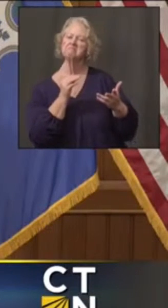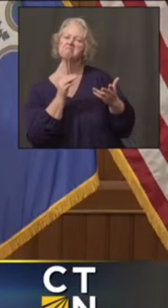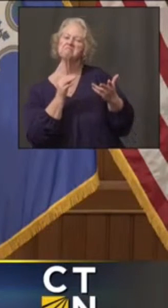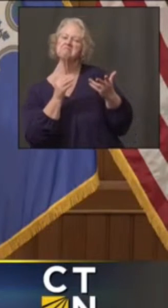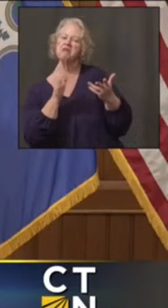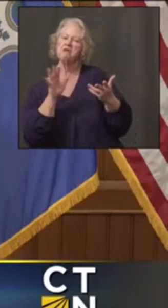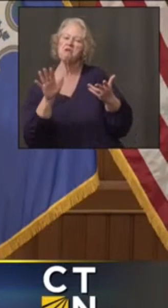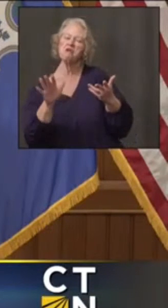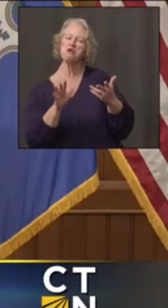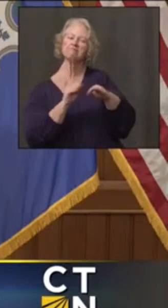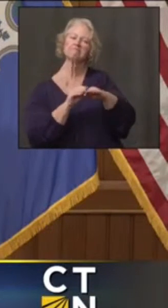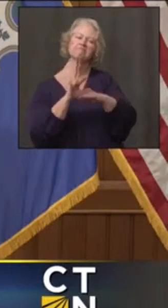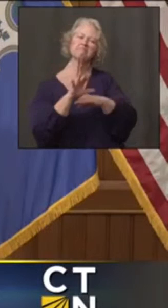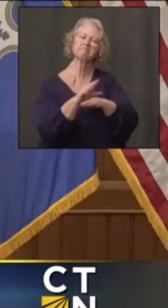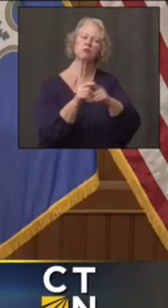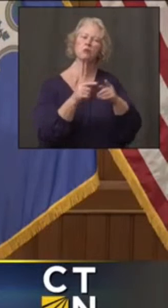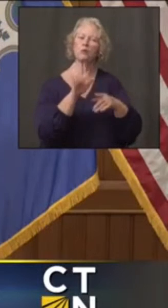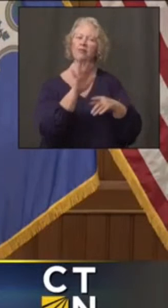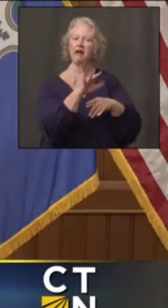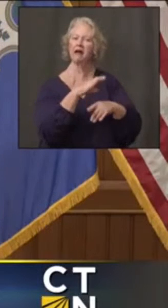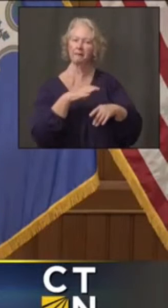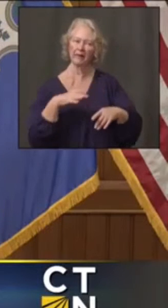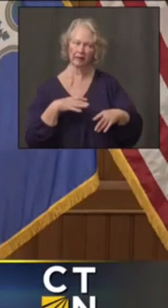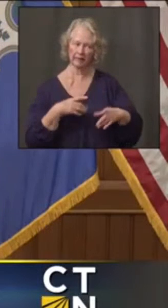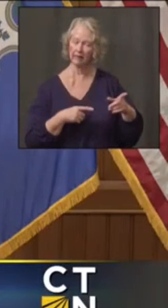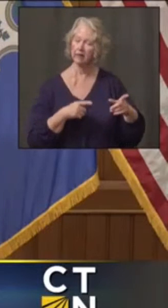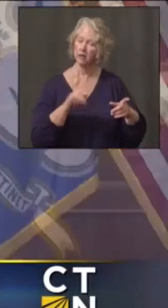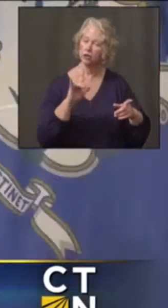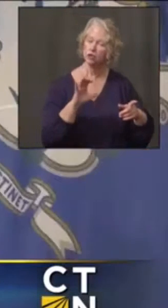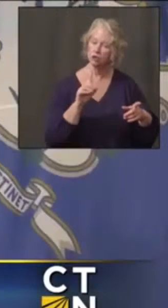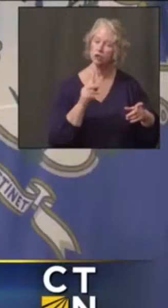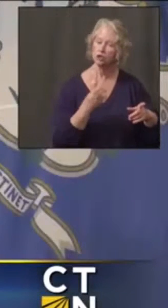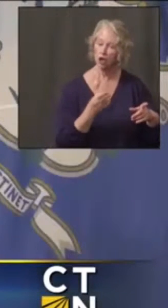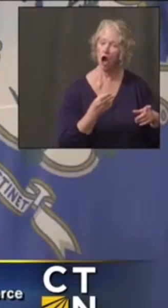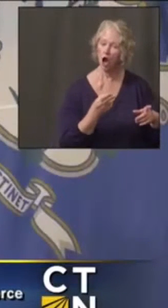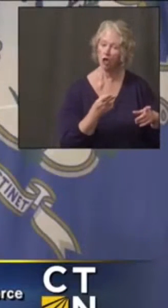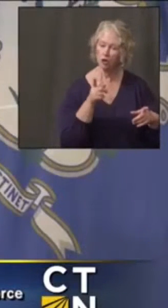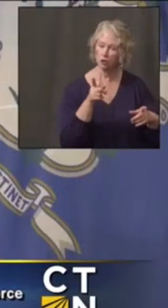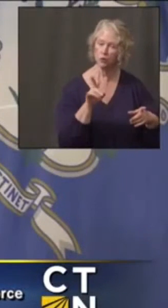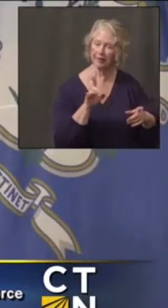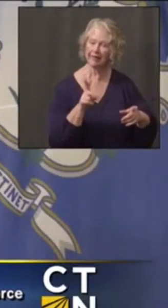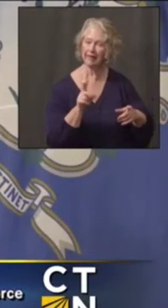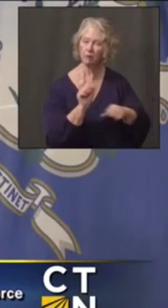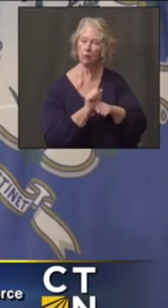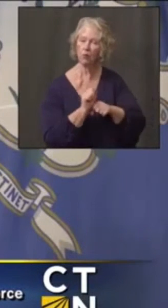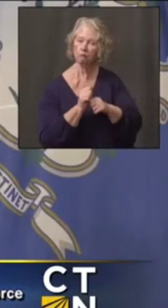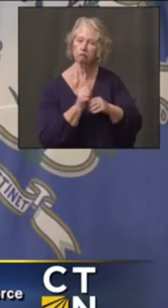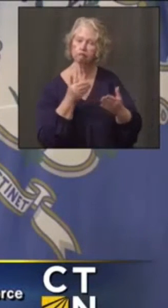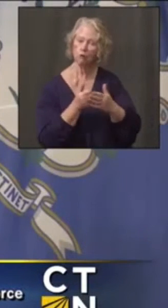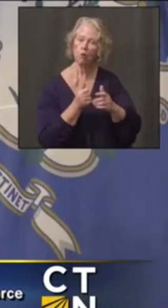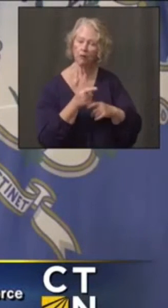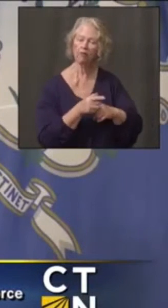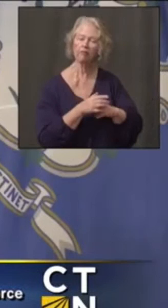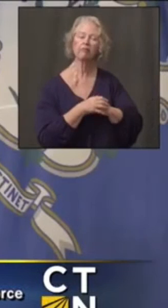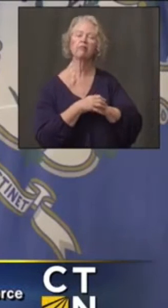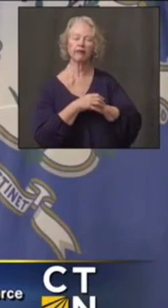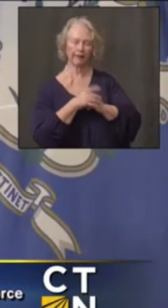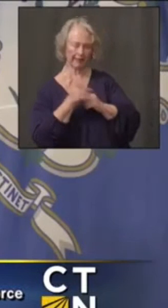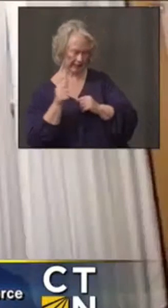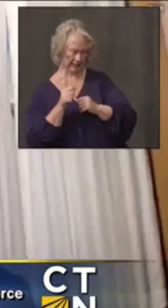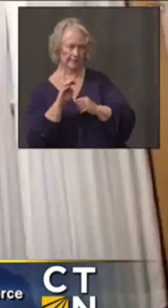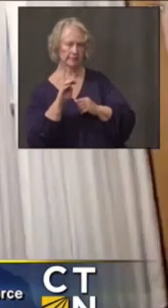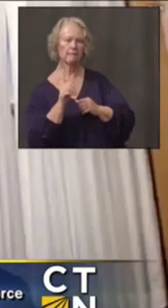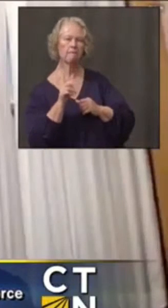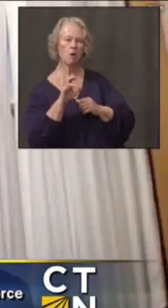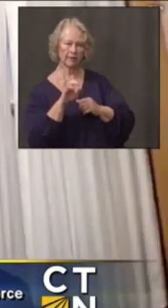has put together? Thanks, Alex. Josh, you worked with Marcella the most. Yeah, Marcella was one of